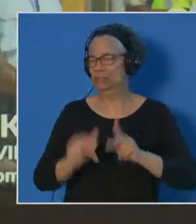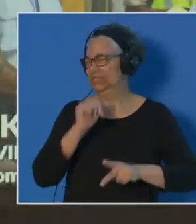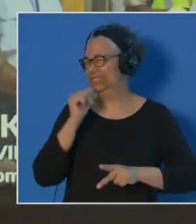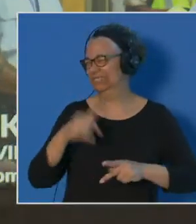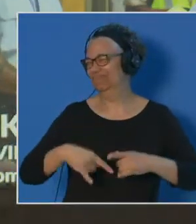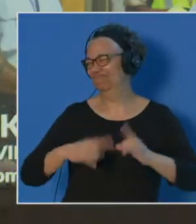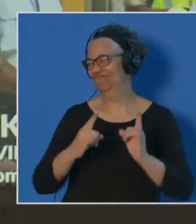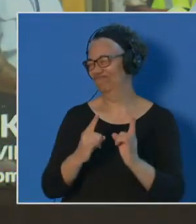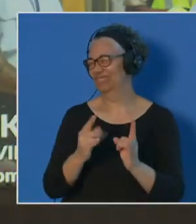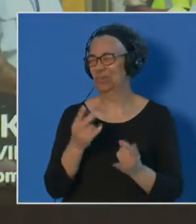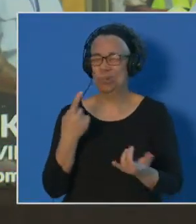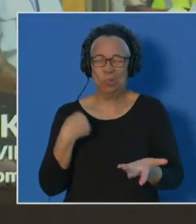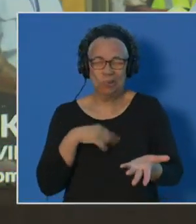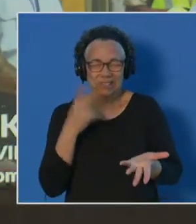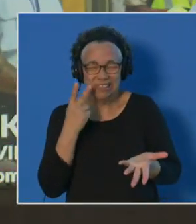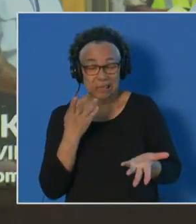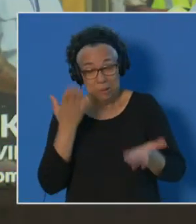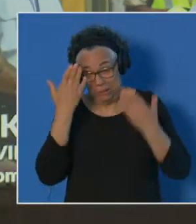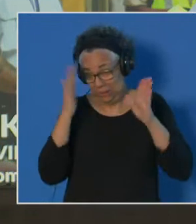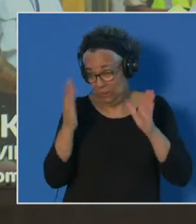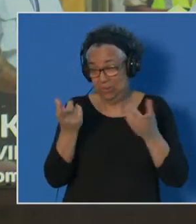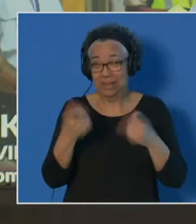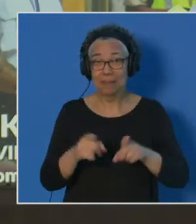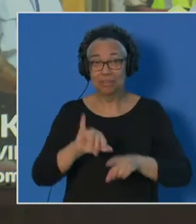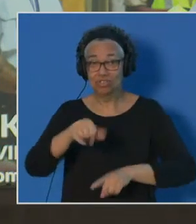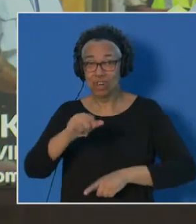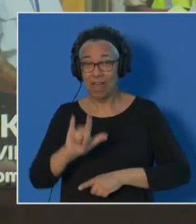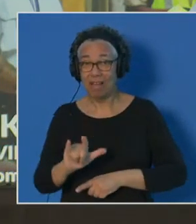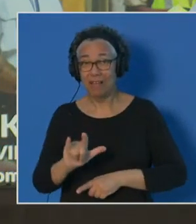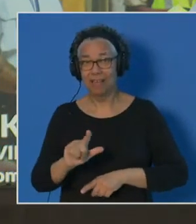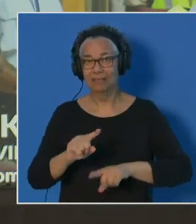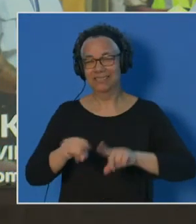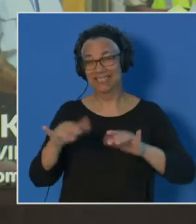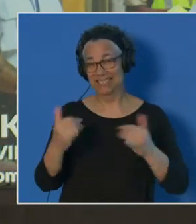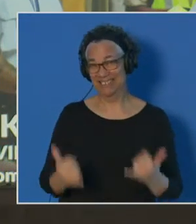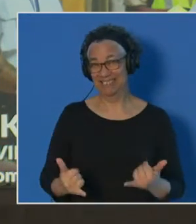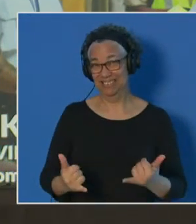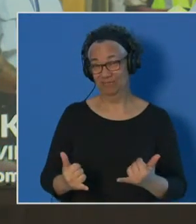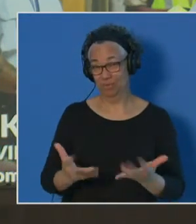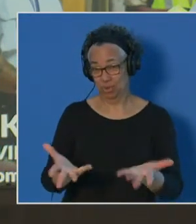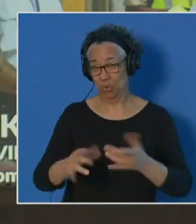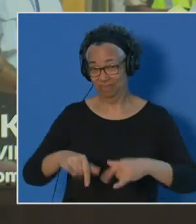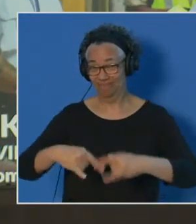don't know what may happen towards the end of July. But right now, for instance, there's people who want to camp, there's a